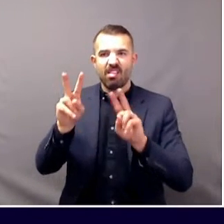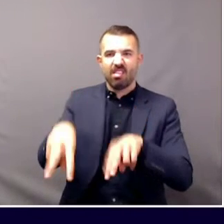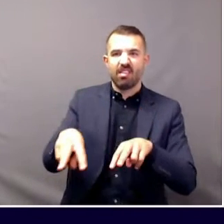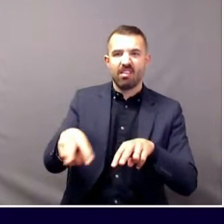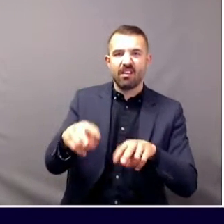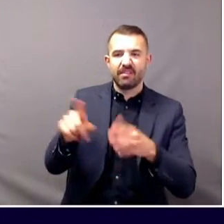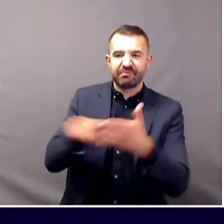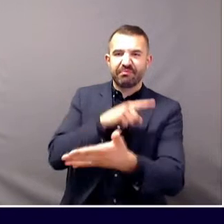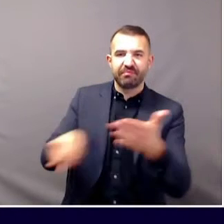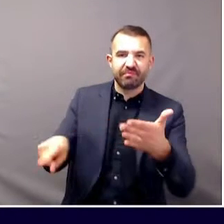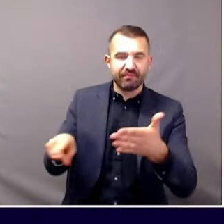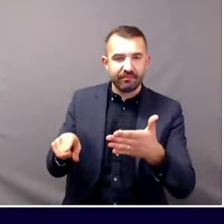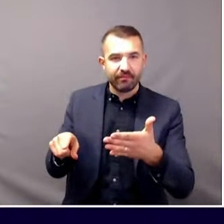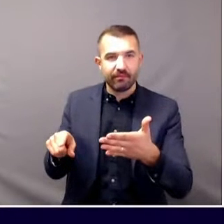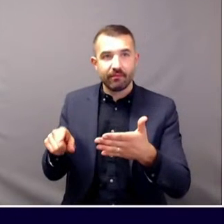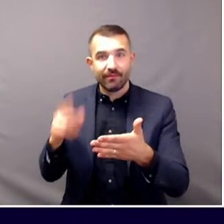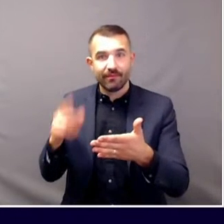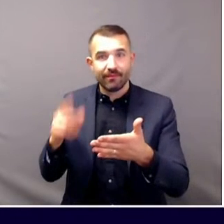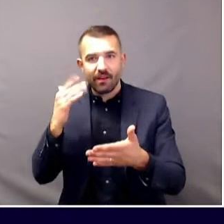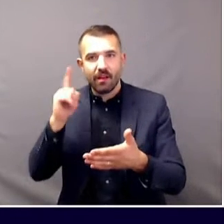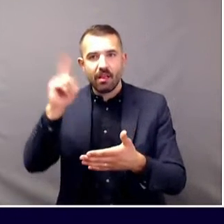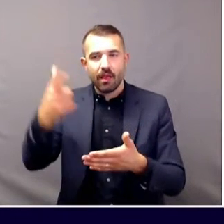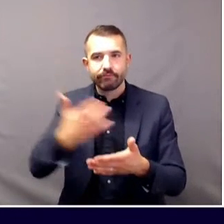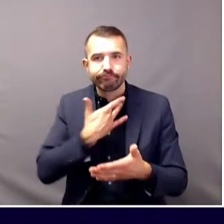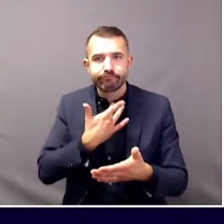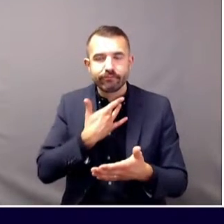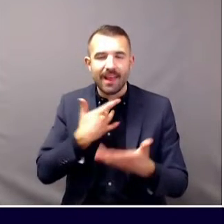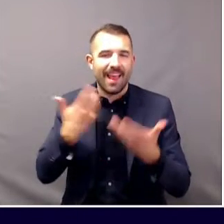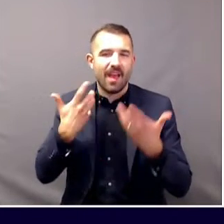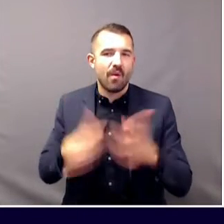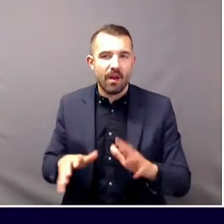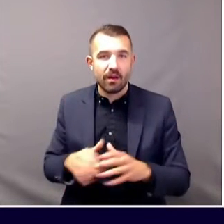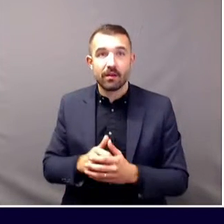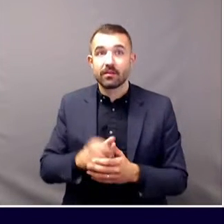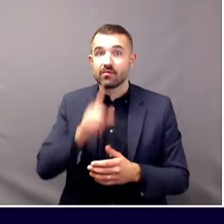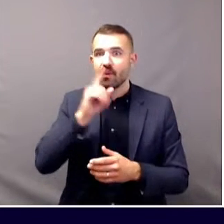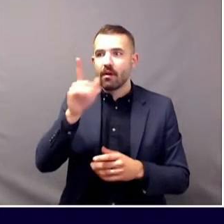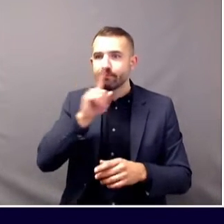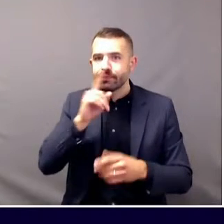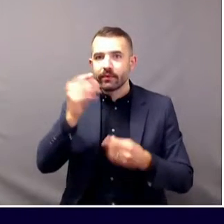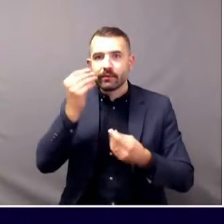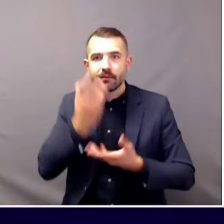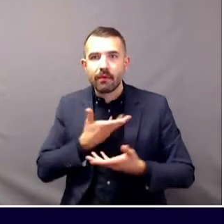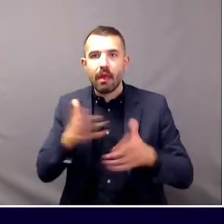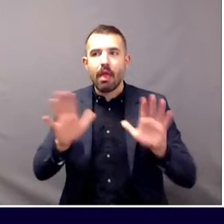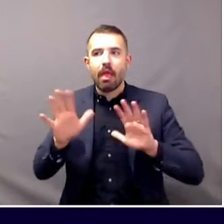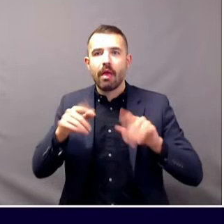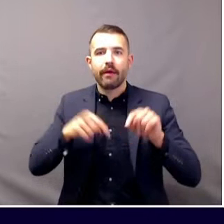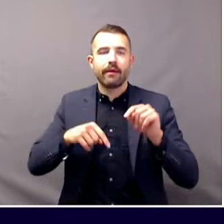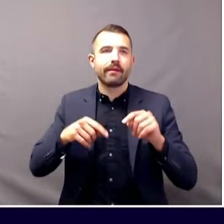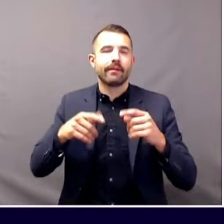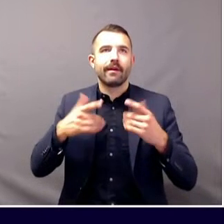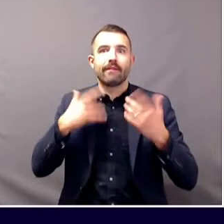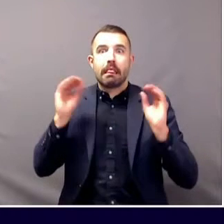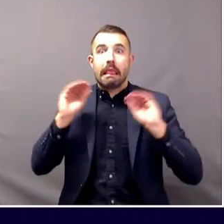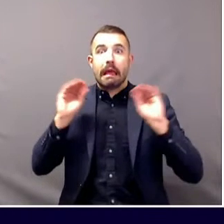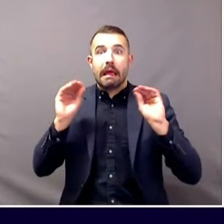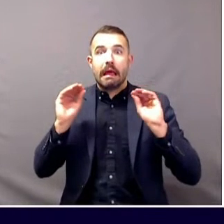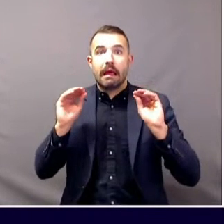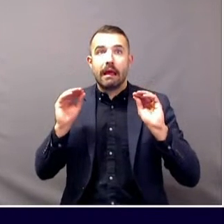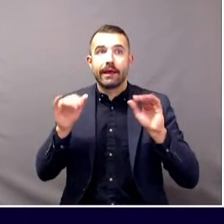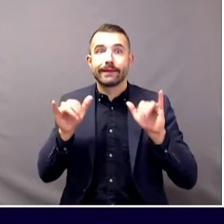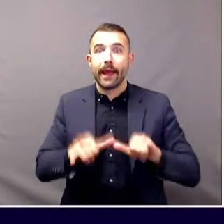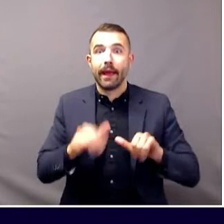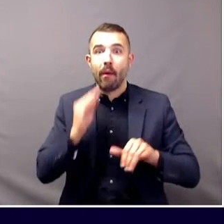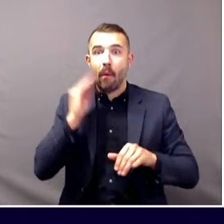concerned about is what you hinted at, which is people not being forthright with contact tracers about places they